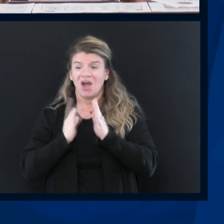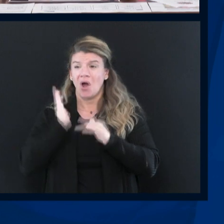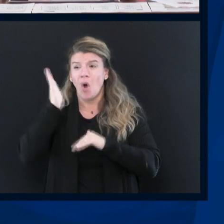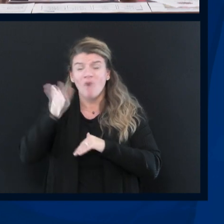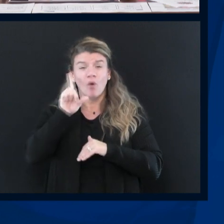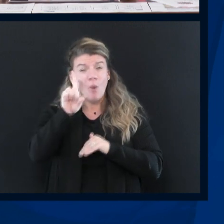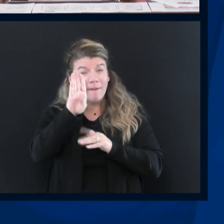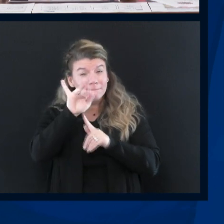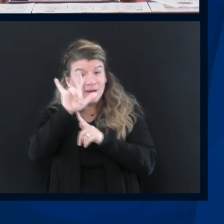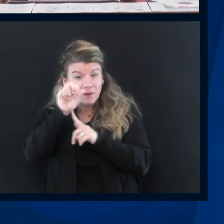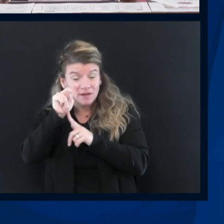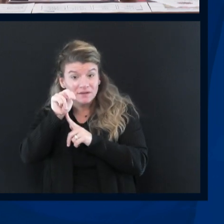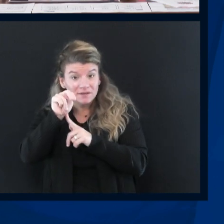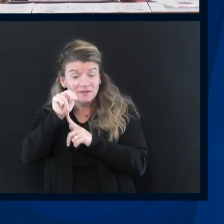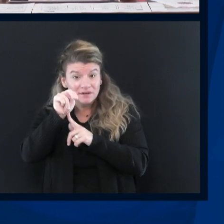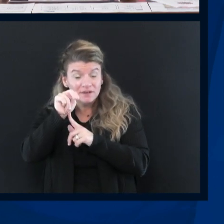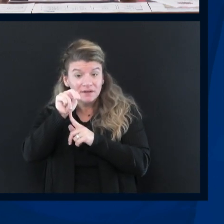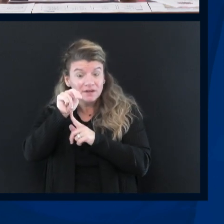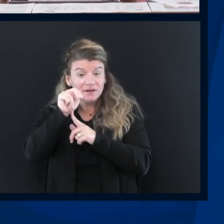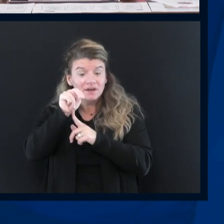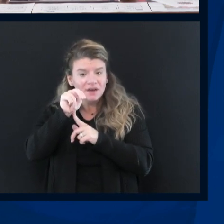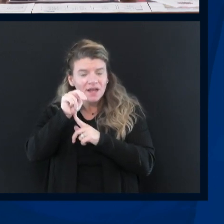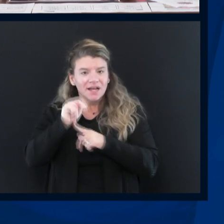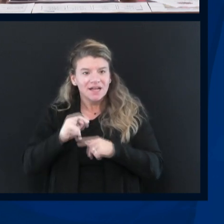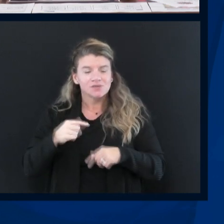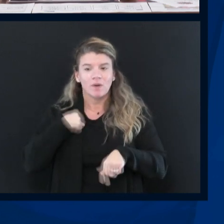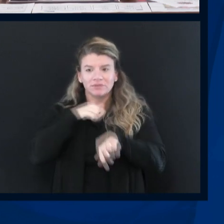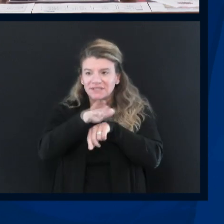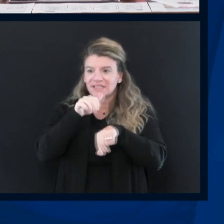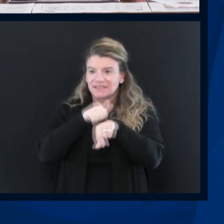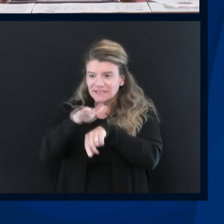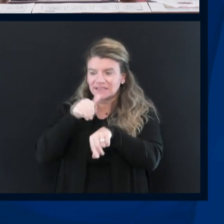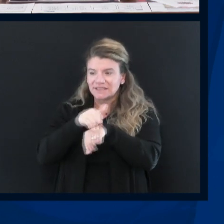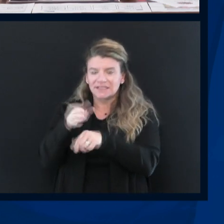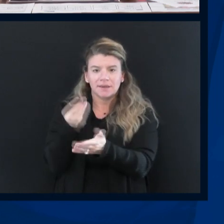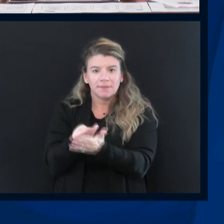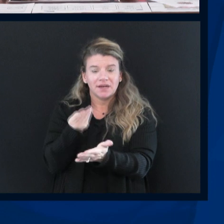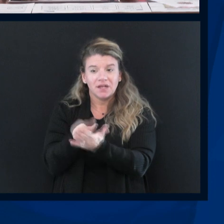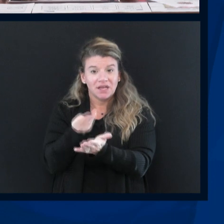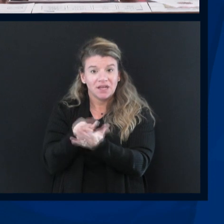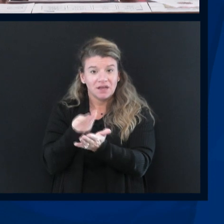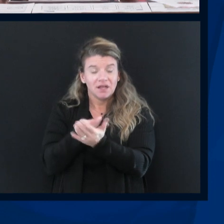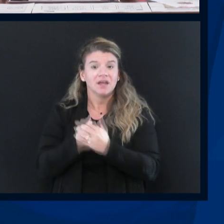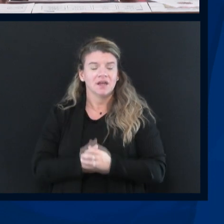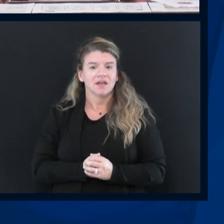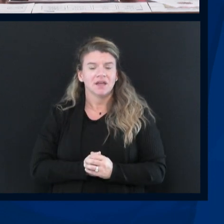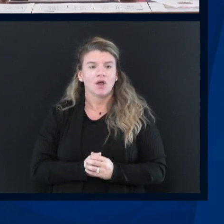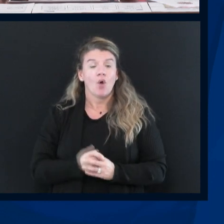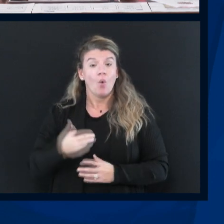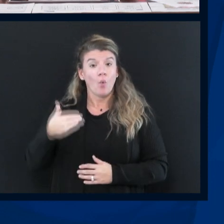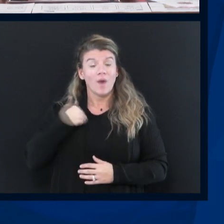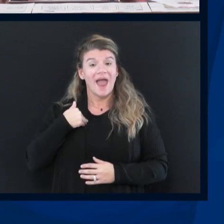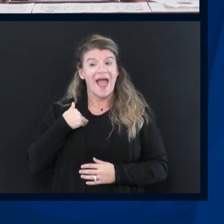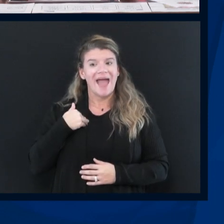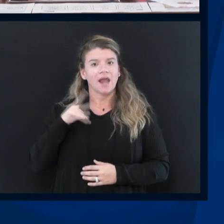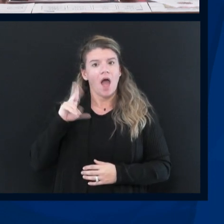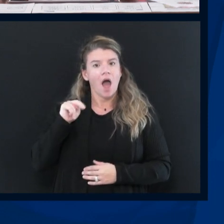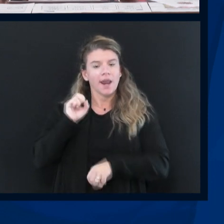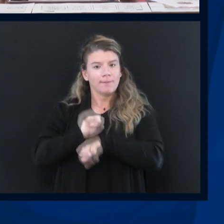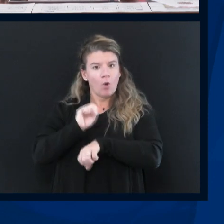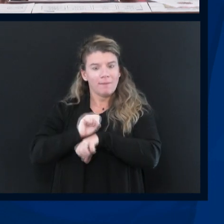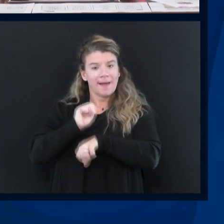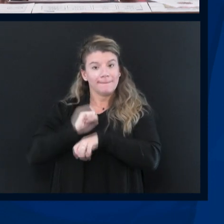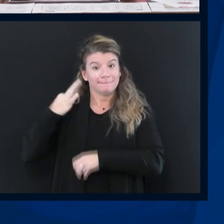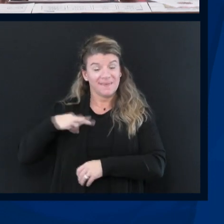$1 billion, and as we were sending dollars out, we had an unemployment benefit fund